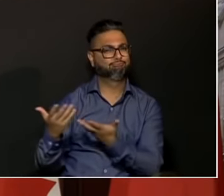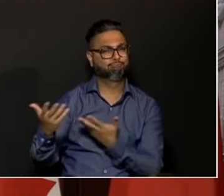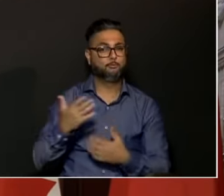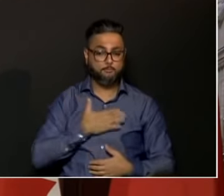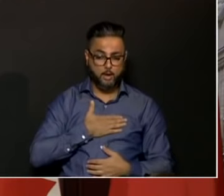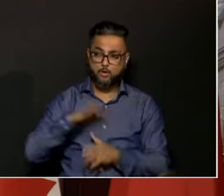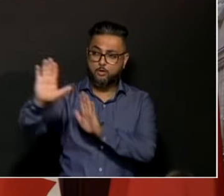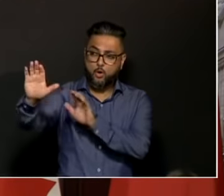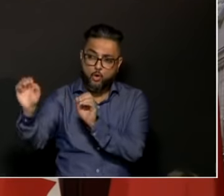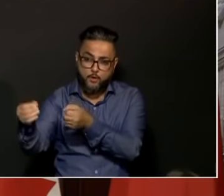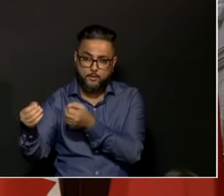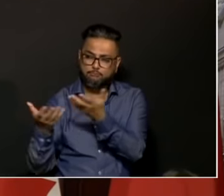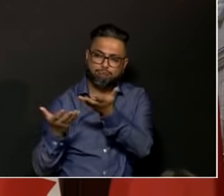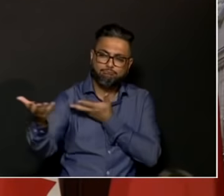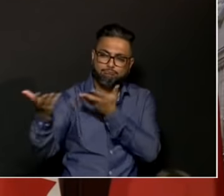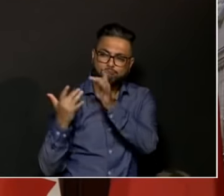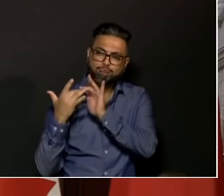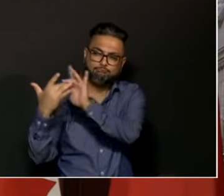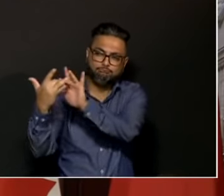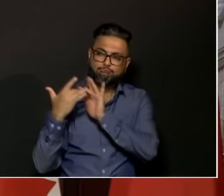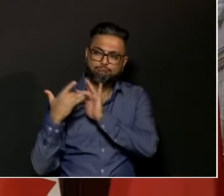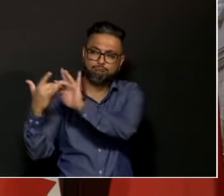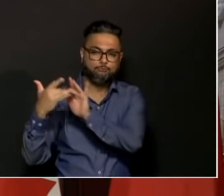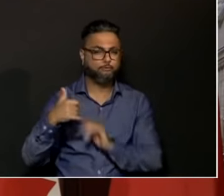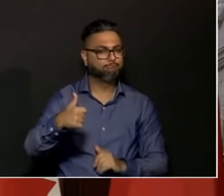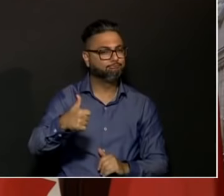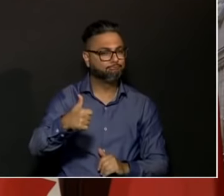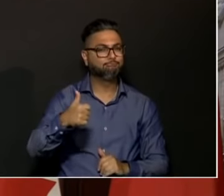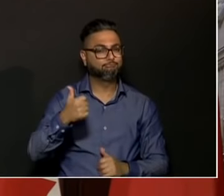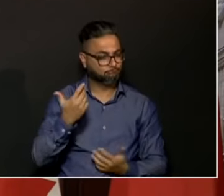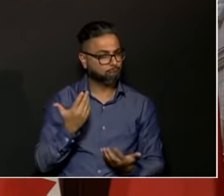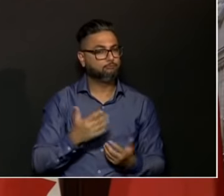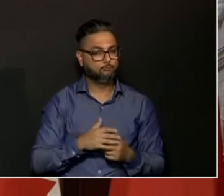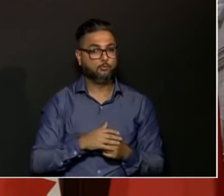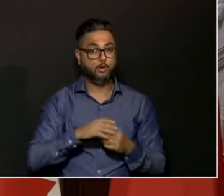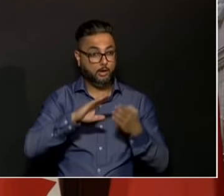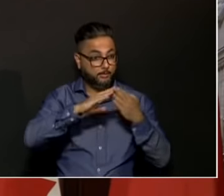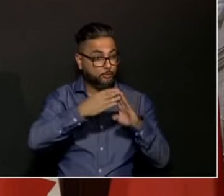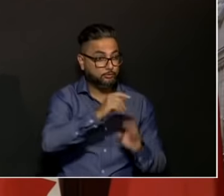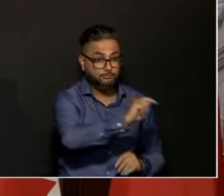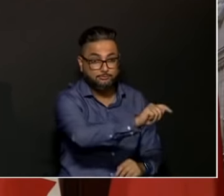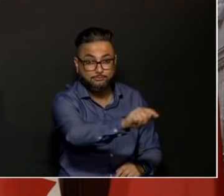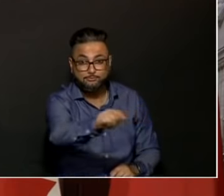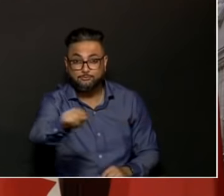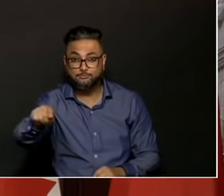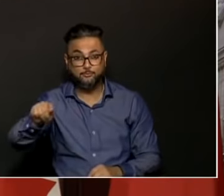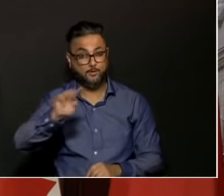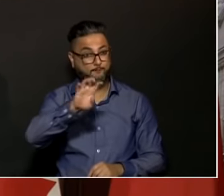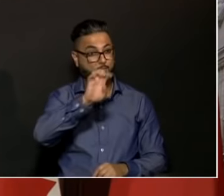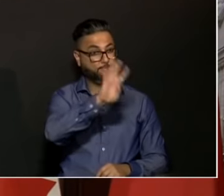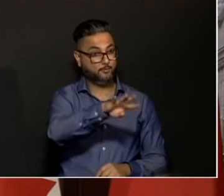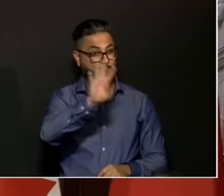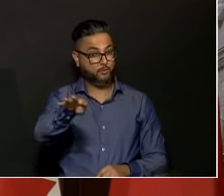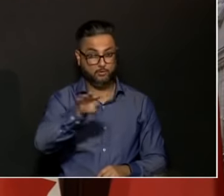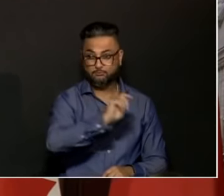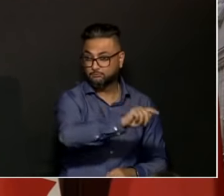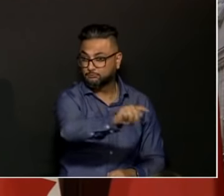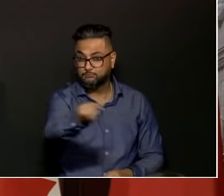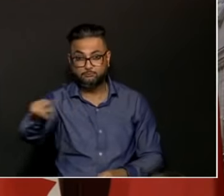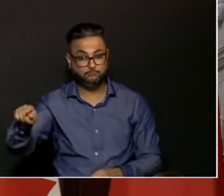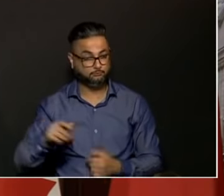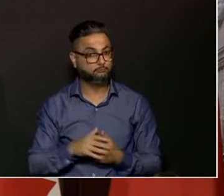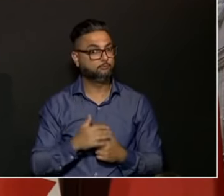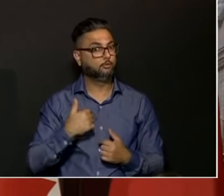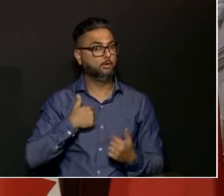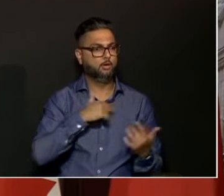office and all other 444 municipalities. There's not a day that goes by, Jeff, I'm not talking to at least minimum half a